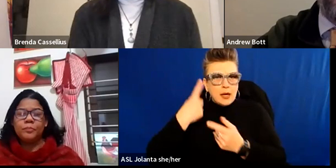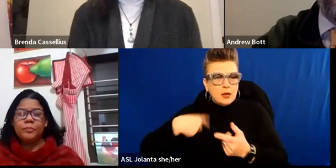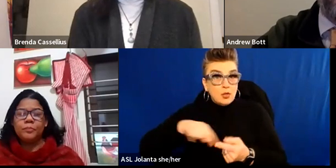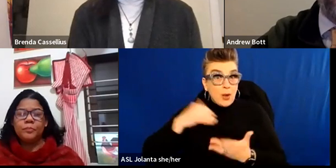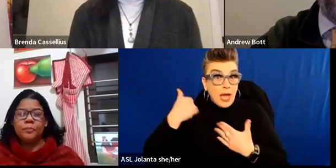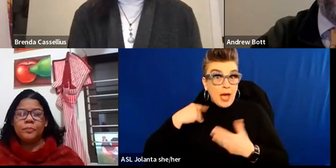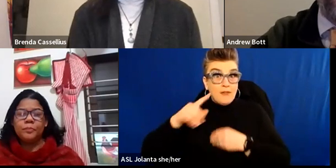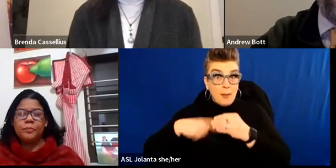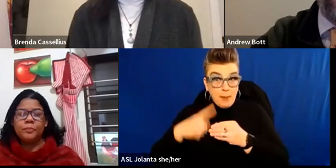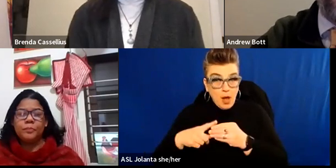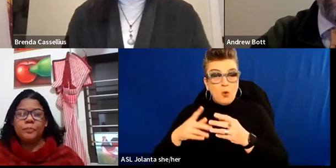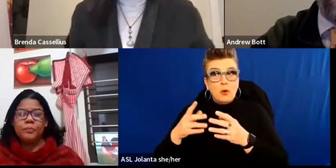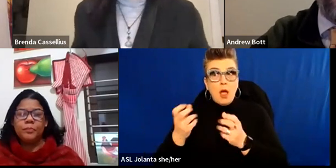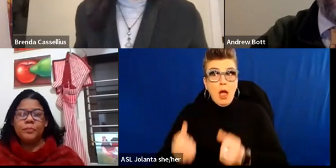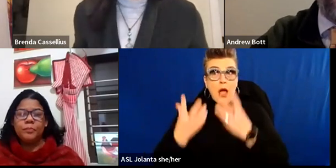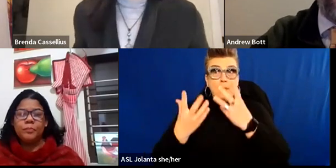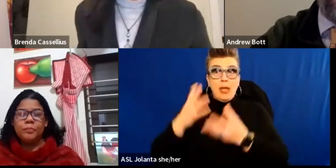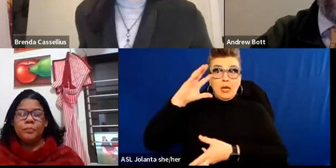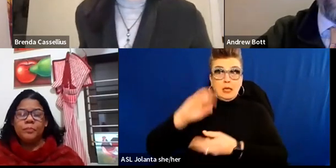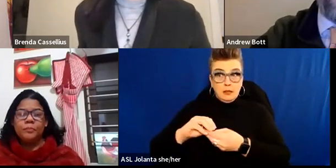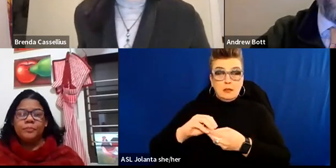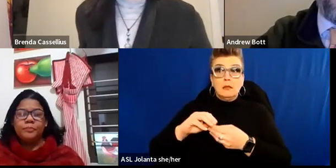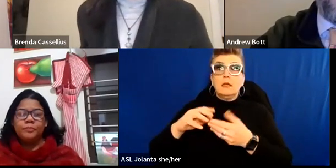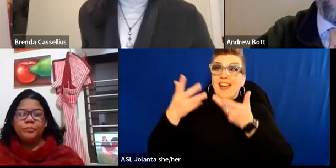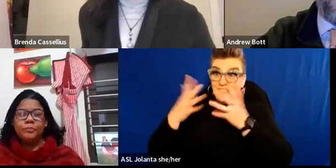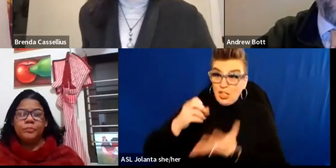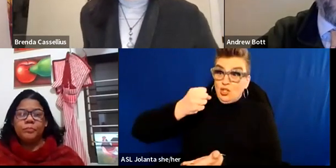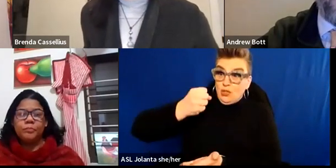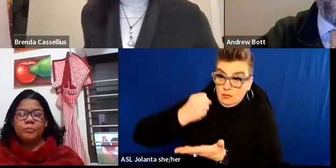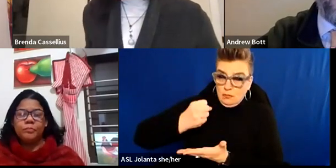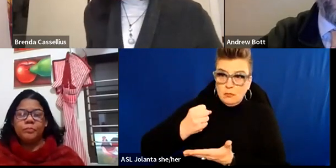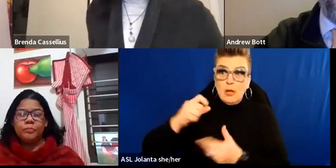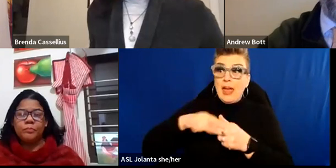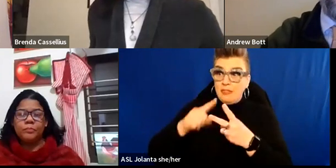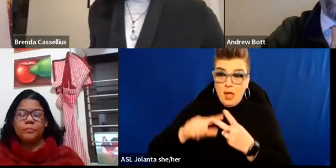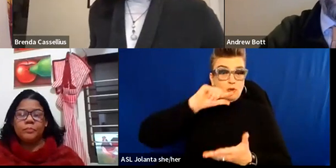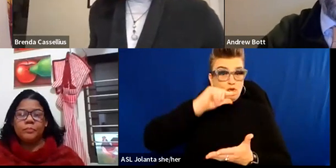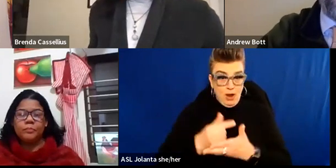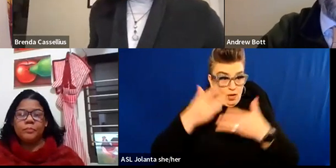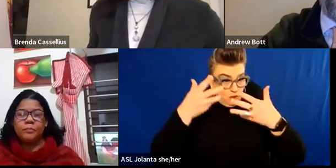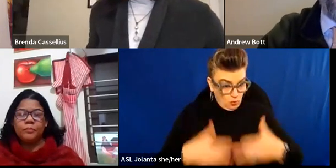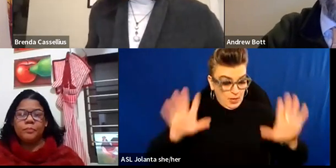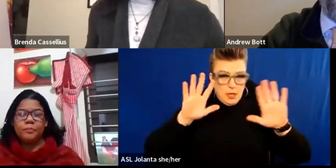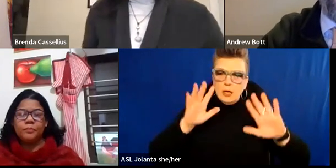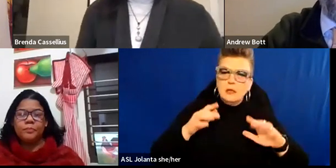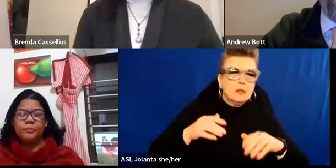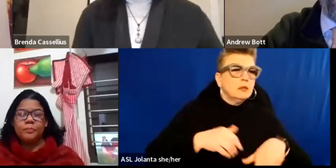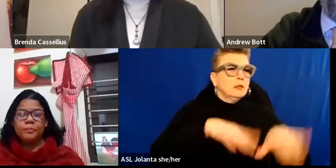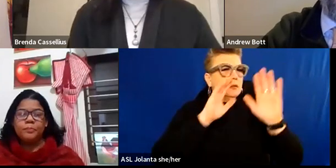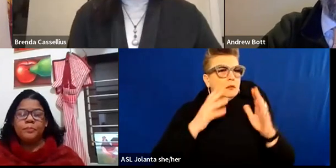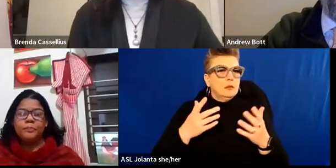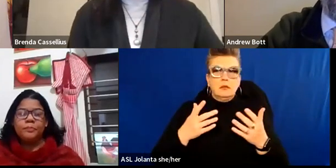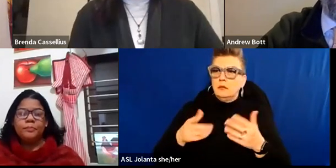students have actually earned it and then as they have graduated high school and gone on what has how have they